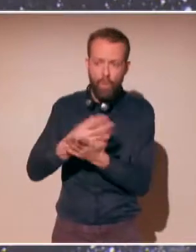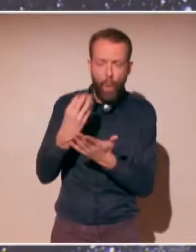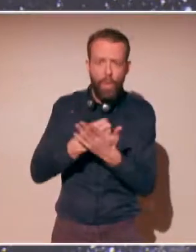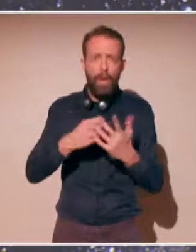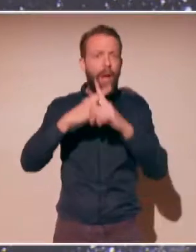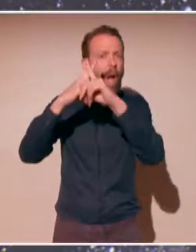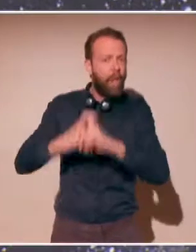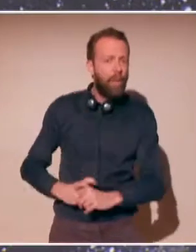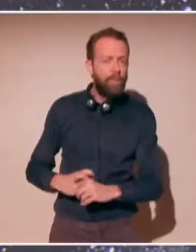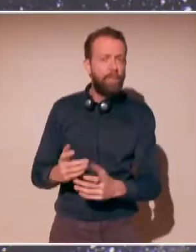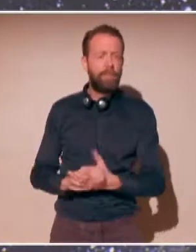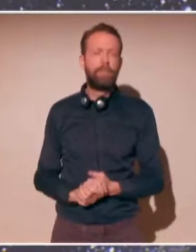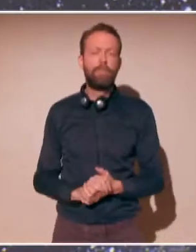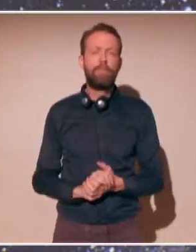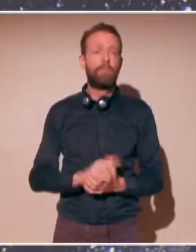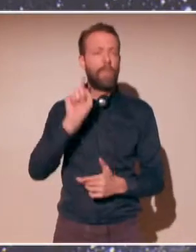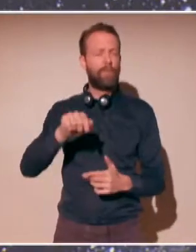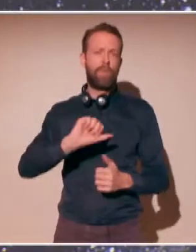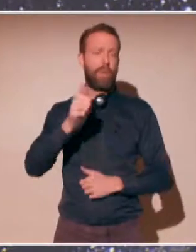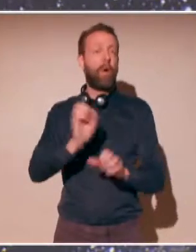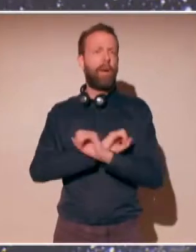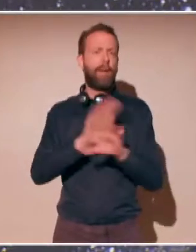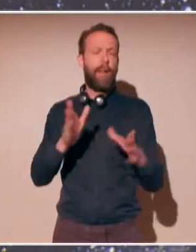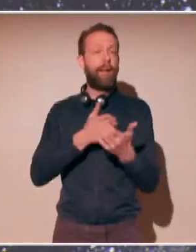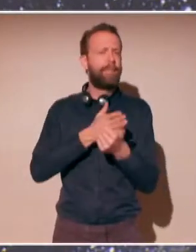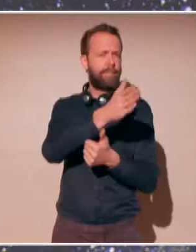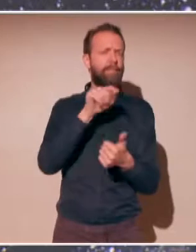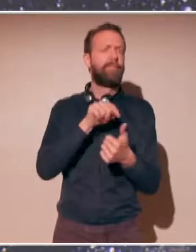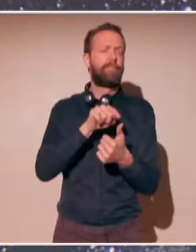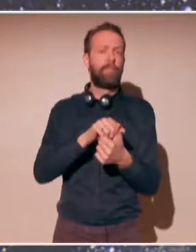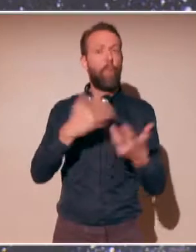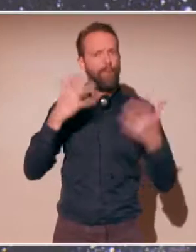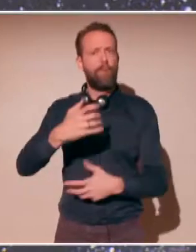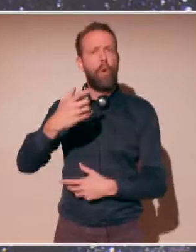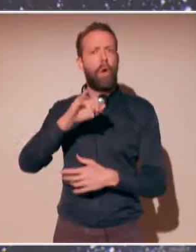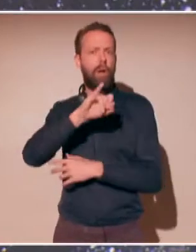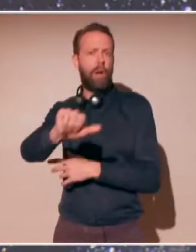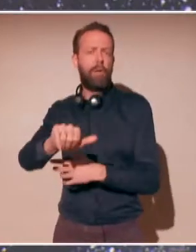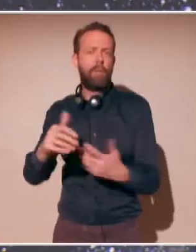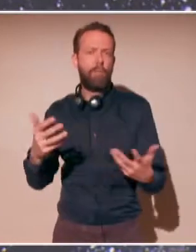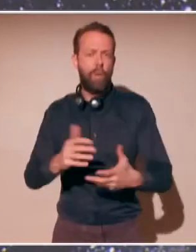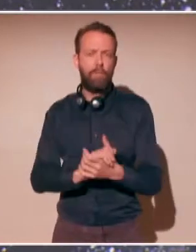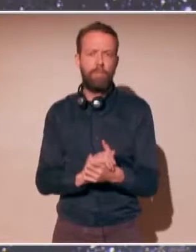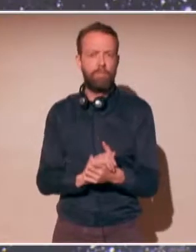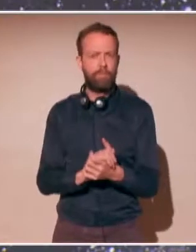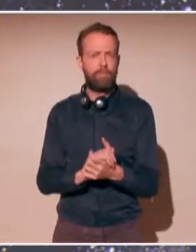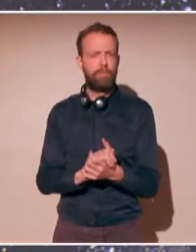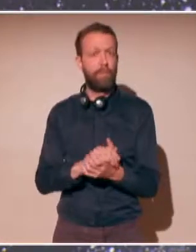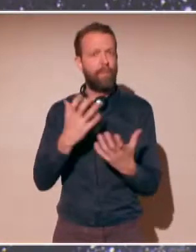about algorithm and data. That is the raw material. So coming back to the first choice, we want